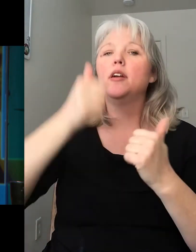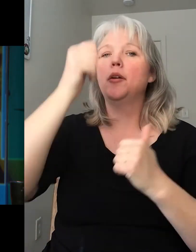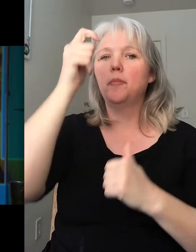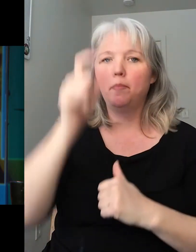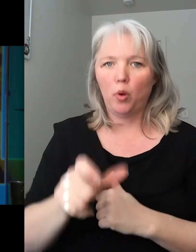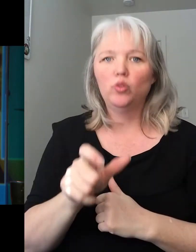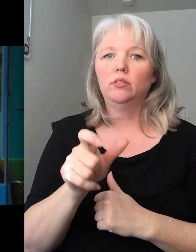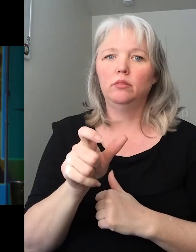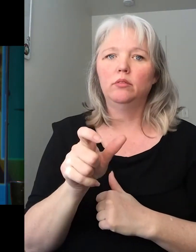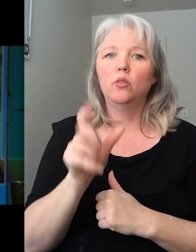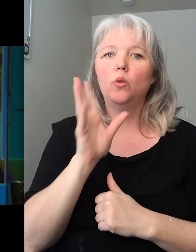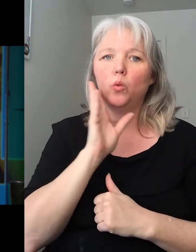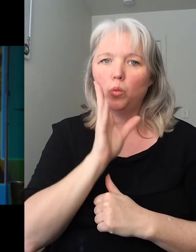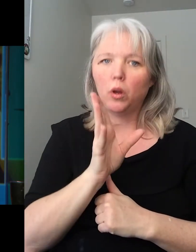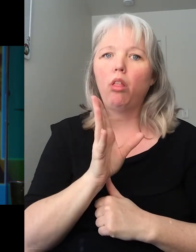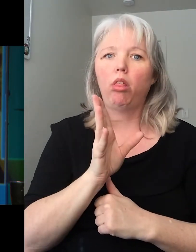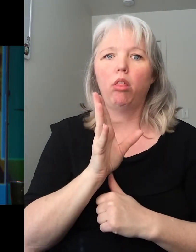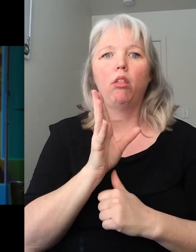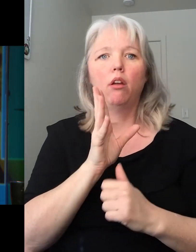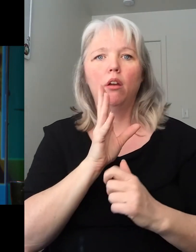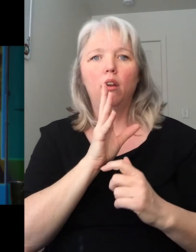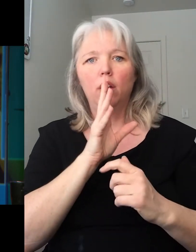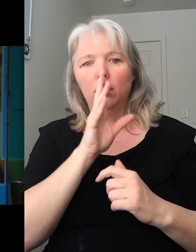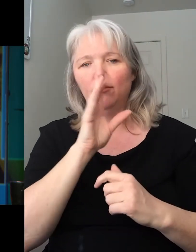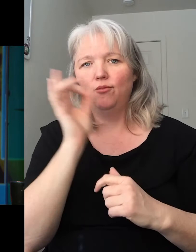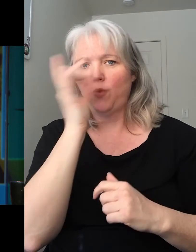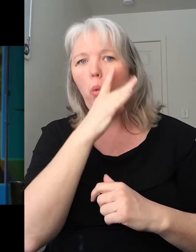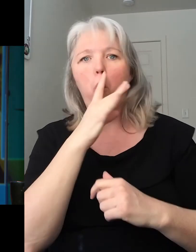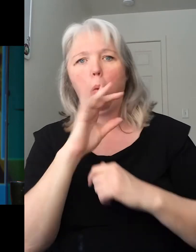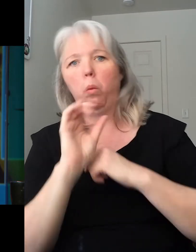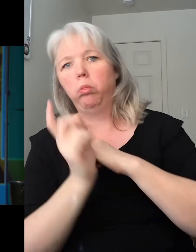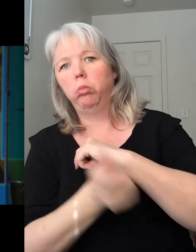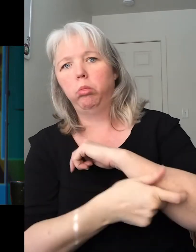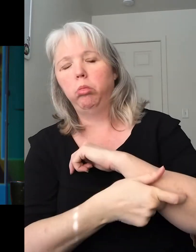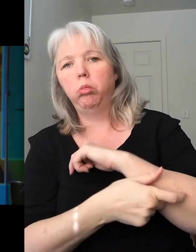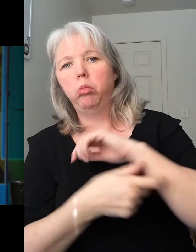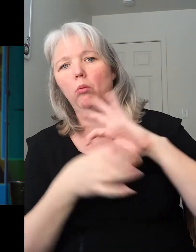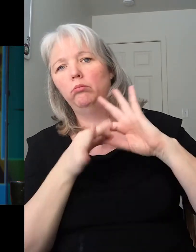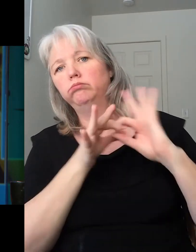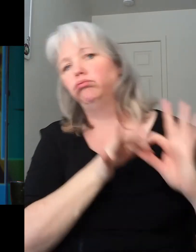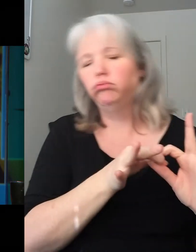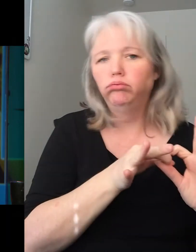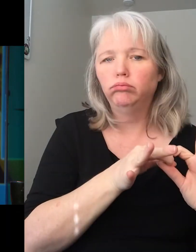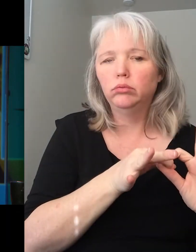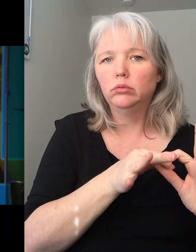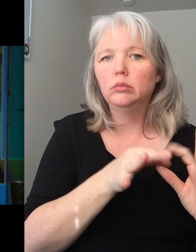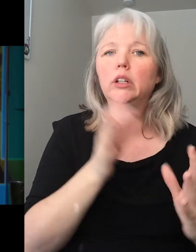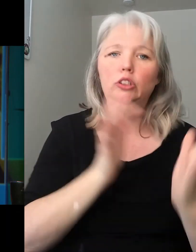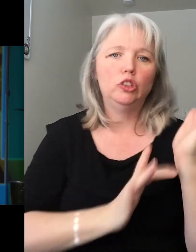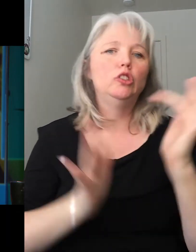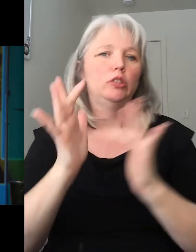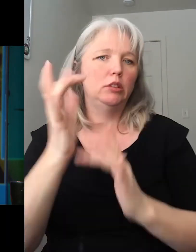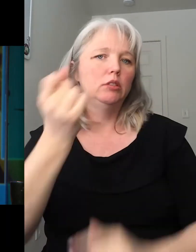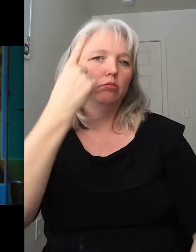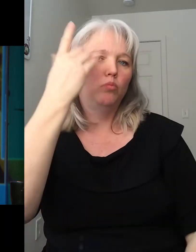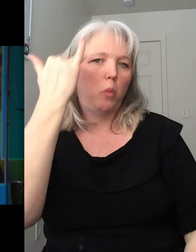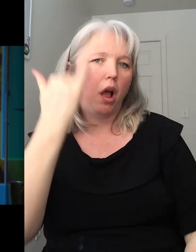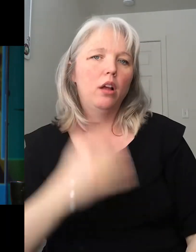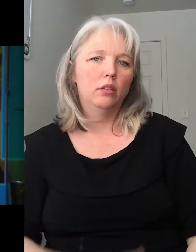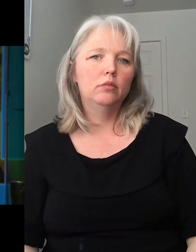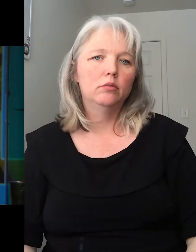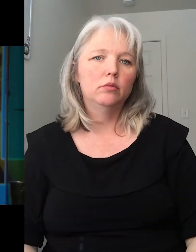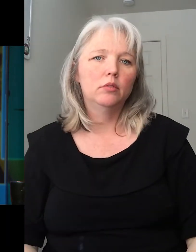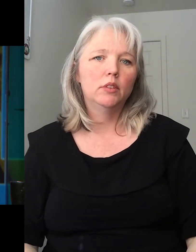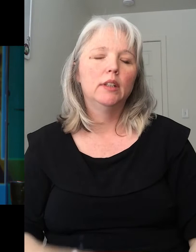Every man will fall to one of his schemes, and Jesus knows why. He